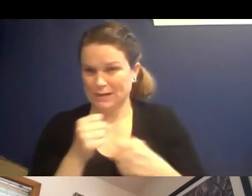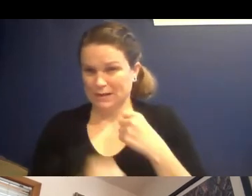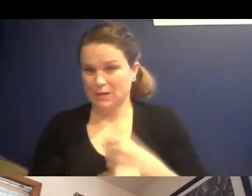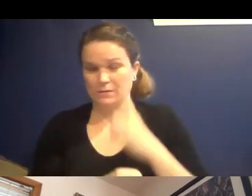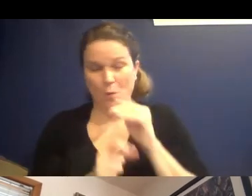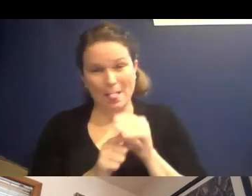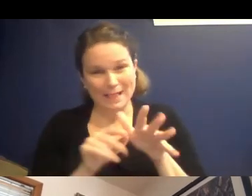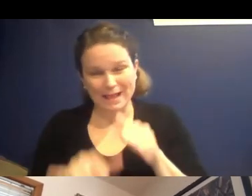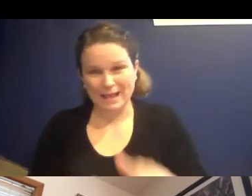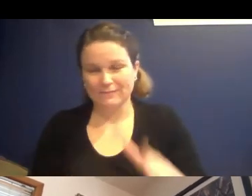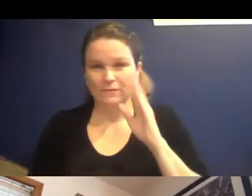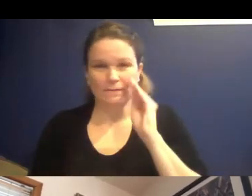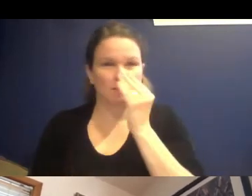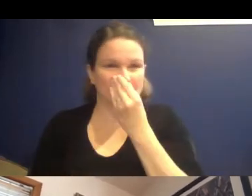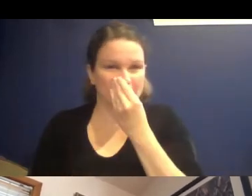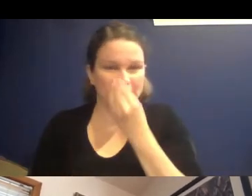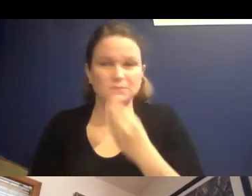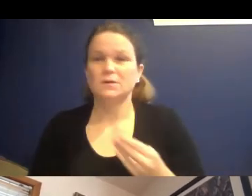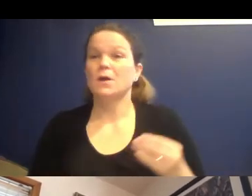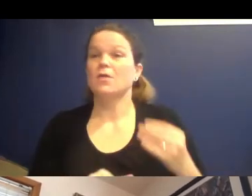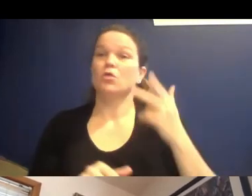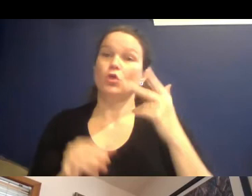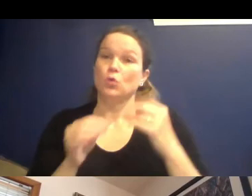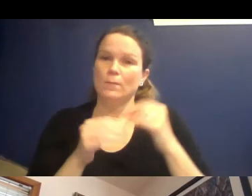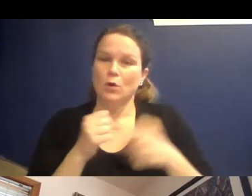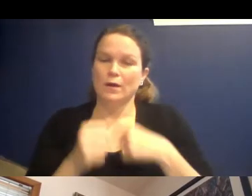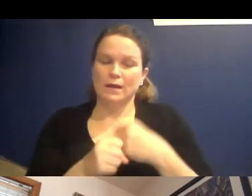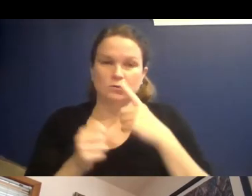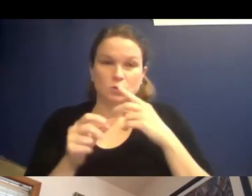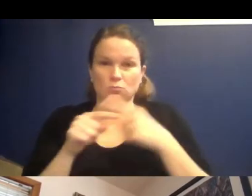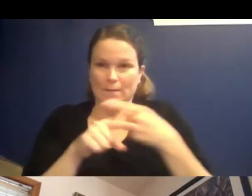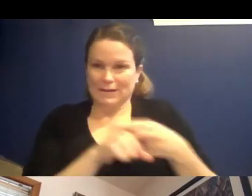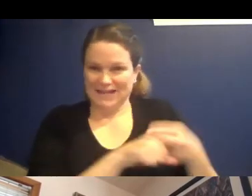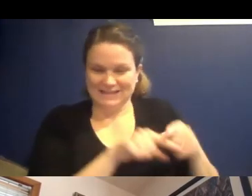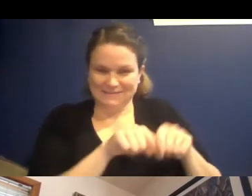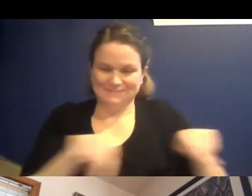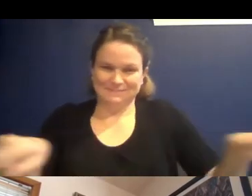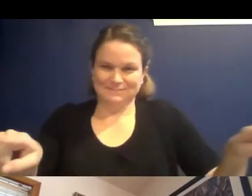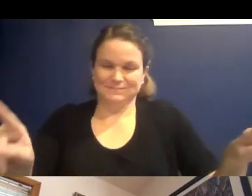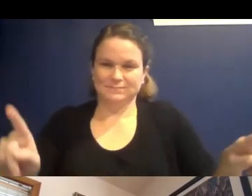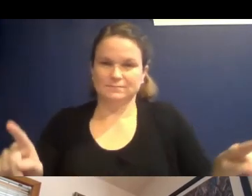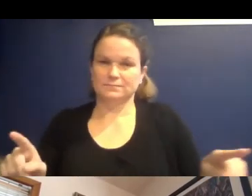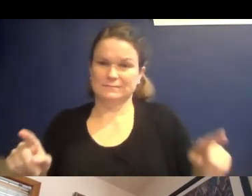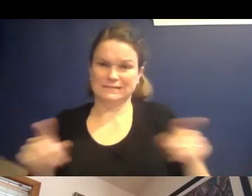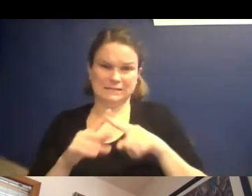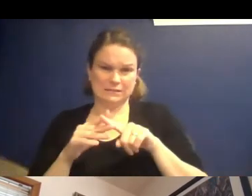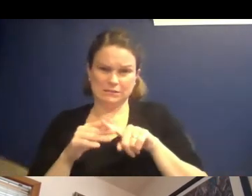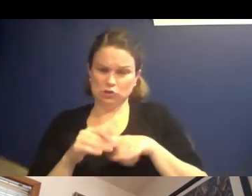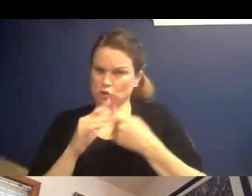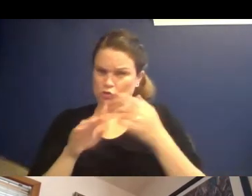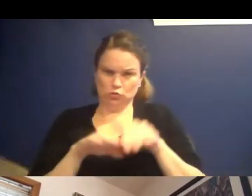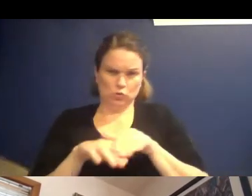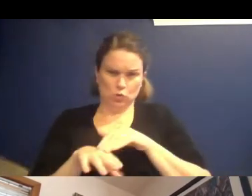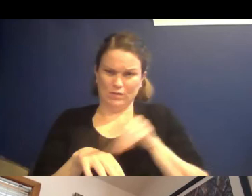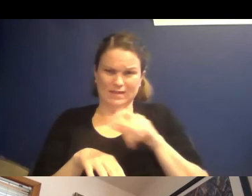it'll take 3 years to produce runners. So the young milkweed starts really don't even look like